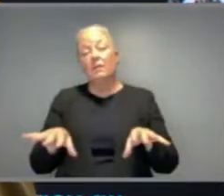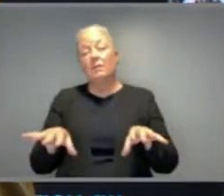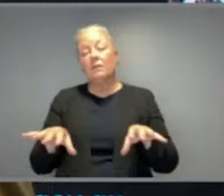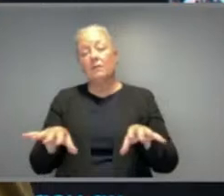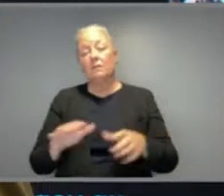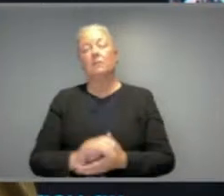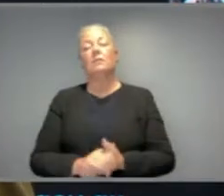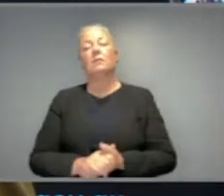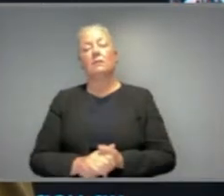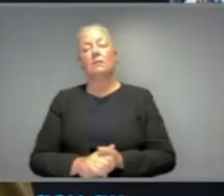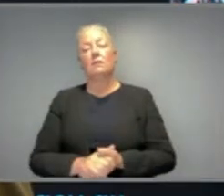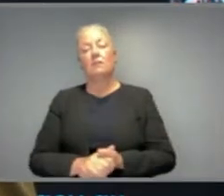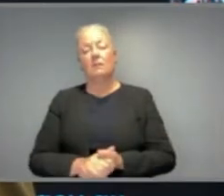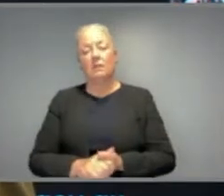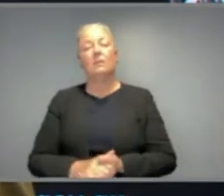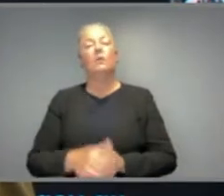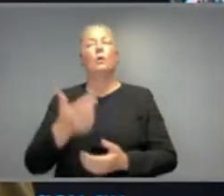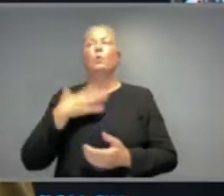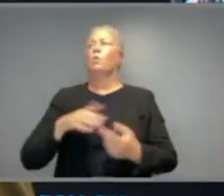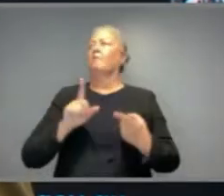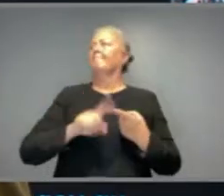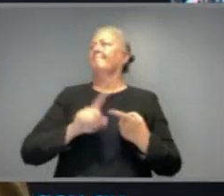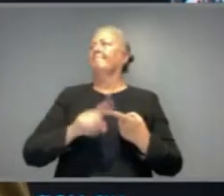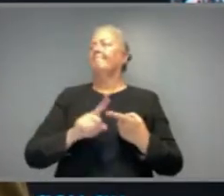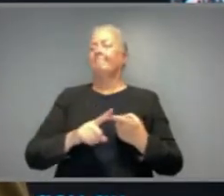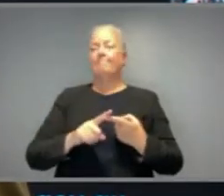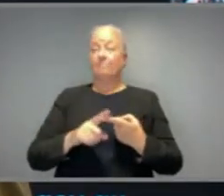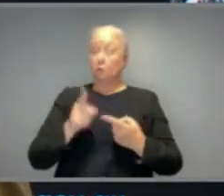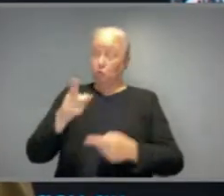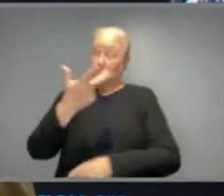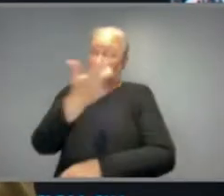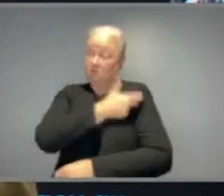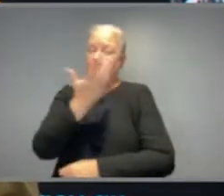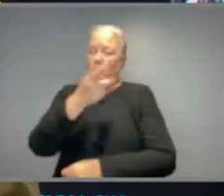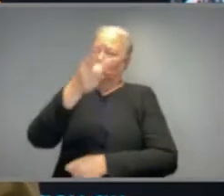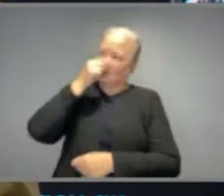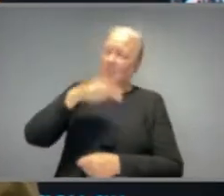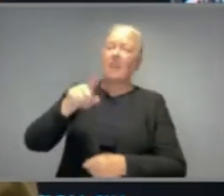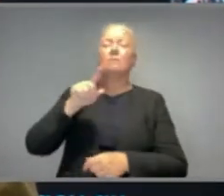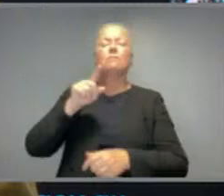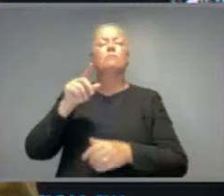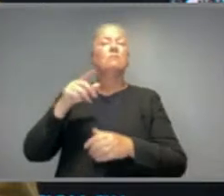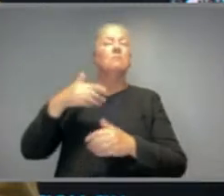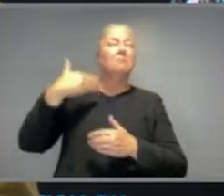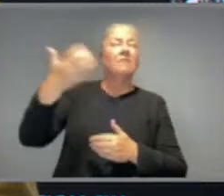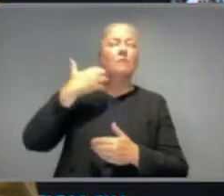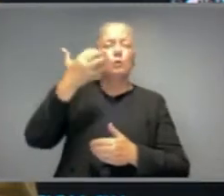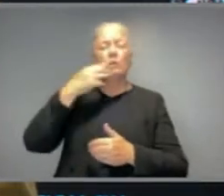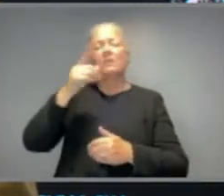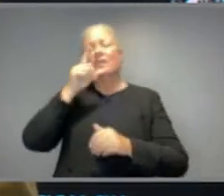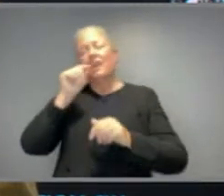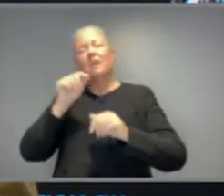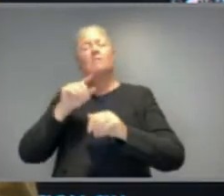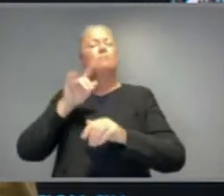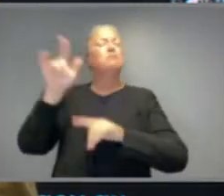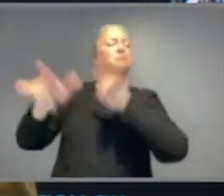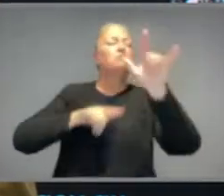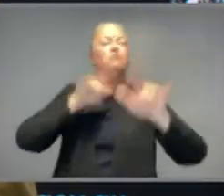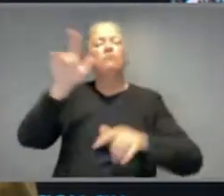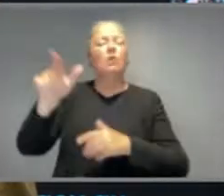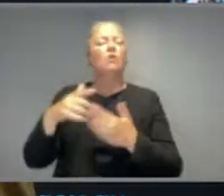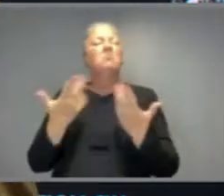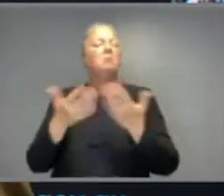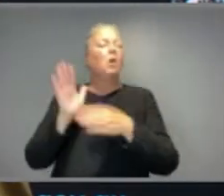able to travel internationally again, to not have to quarantine, to avoid lockdowns. So that's what seems to be most